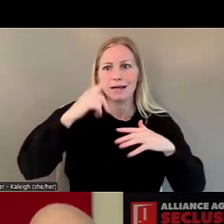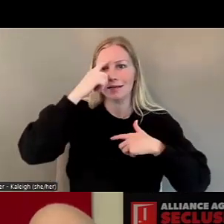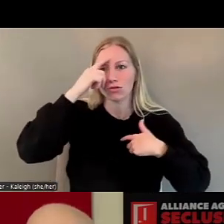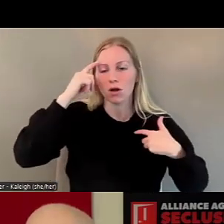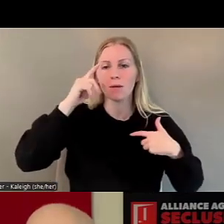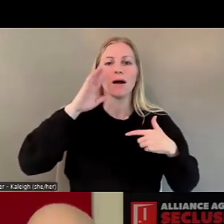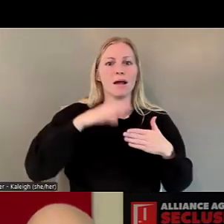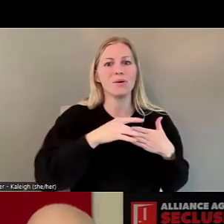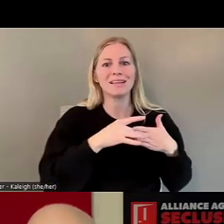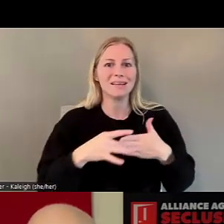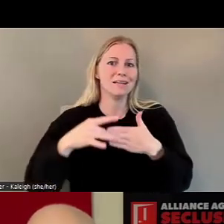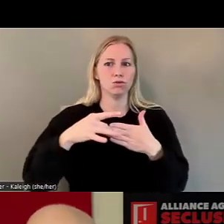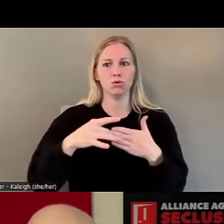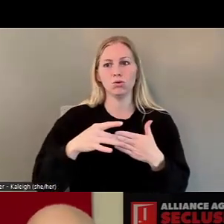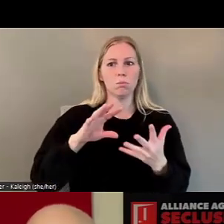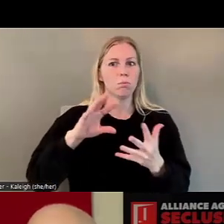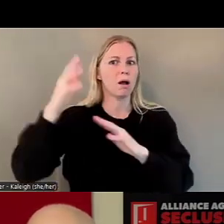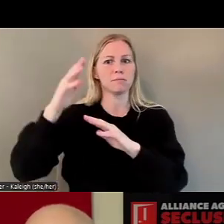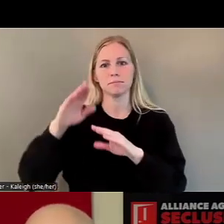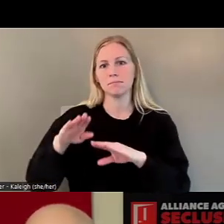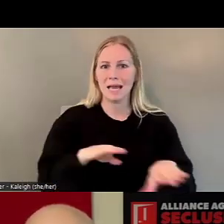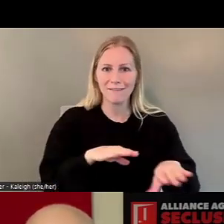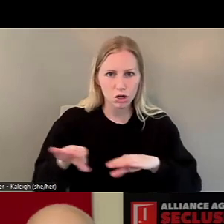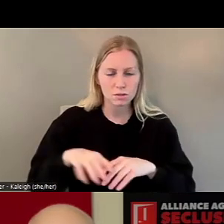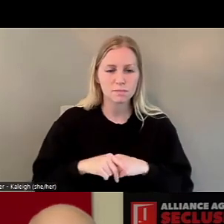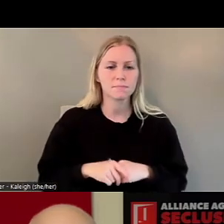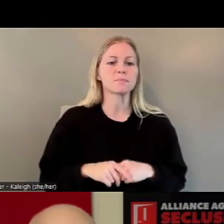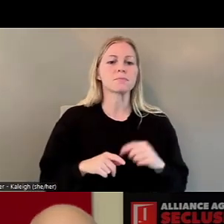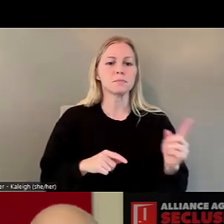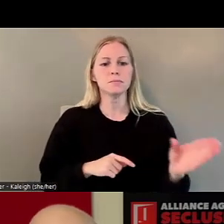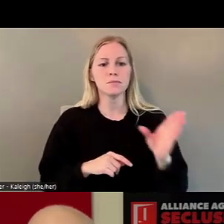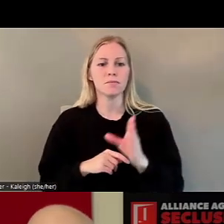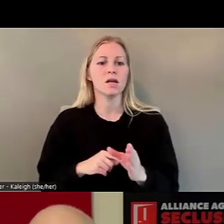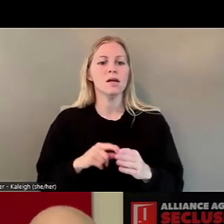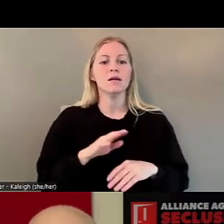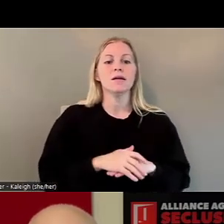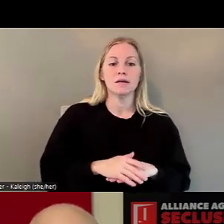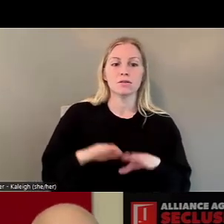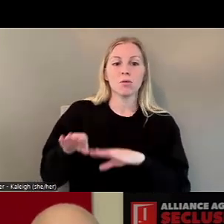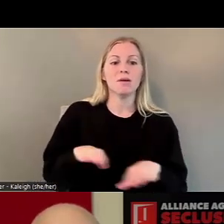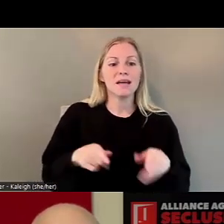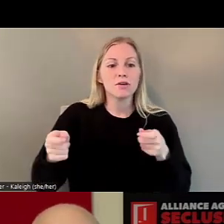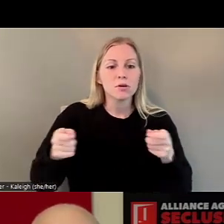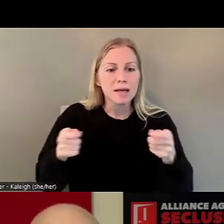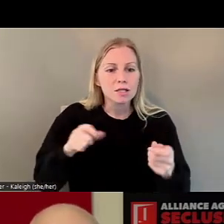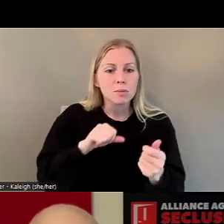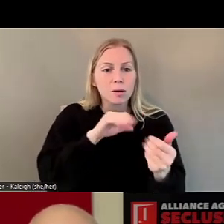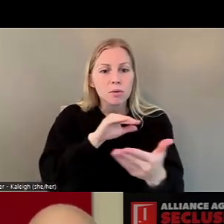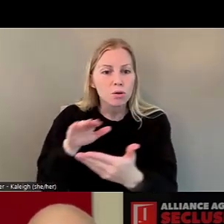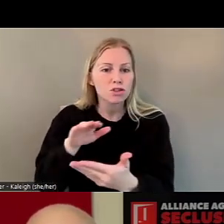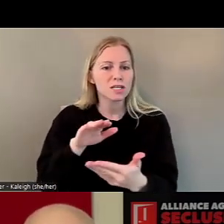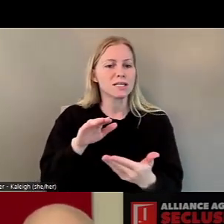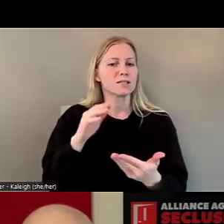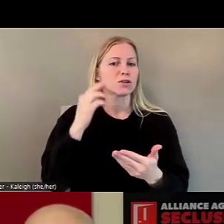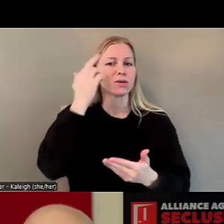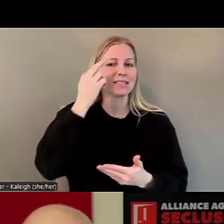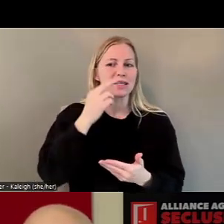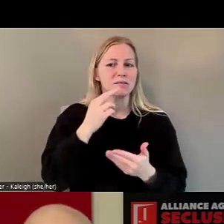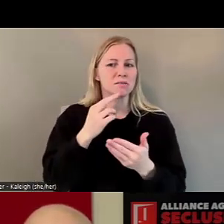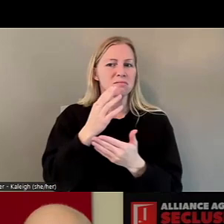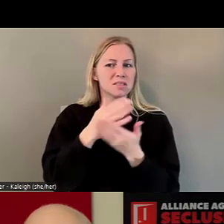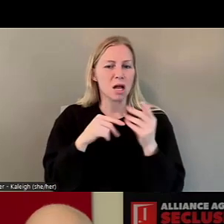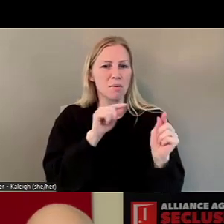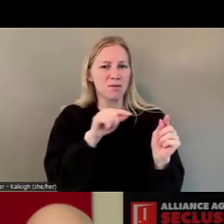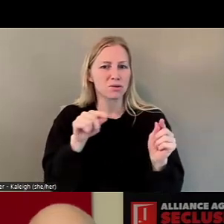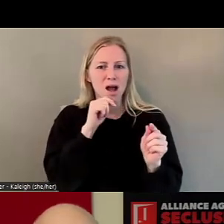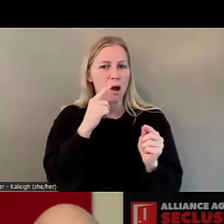critical. We're going to talk a little bit about current behavior management approaches and why some of those are not working for kids that need help the most. And we're also going to